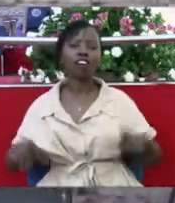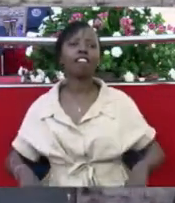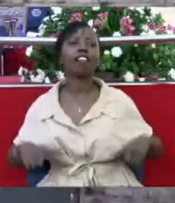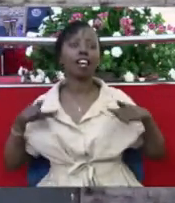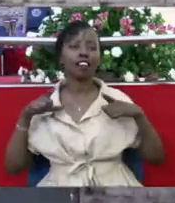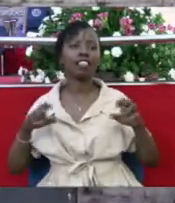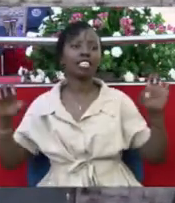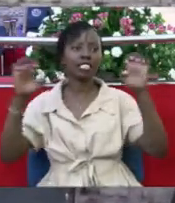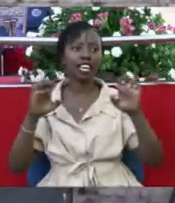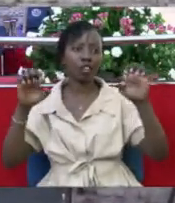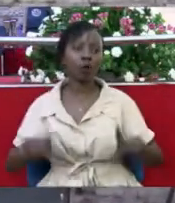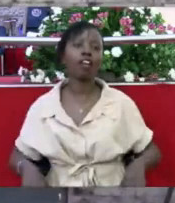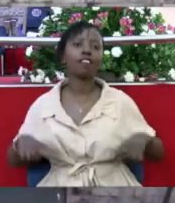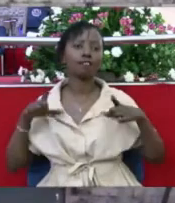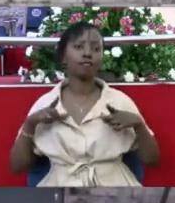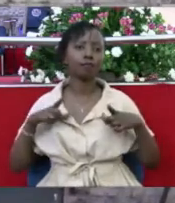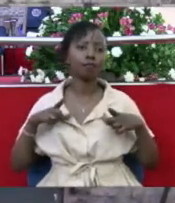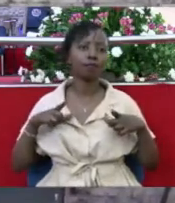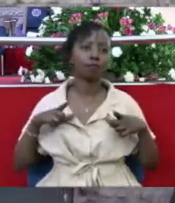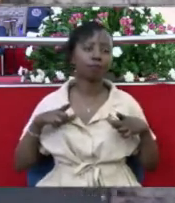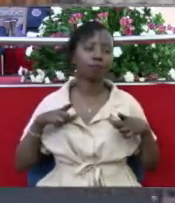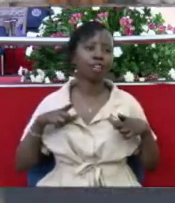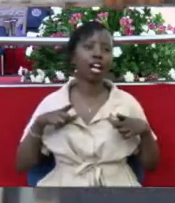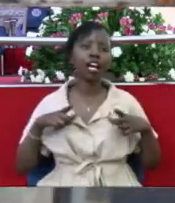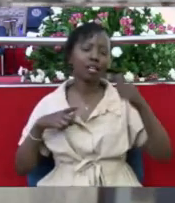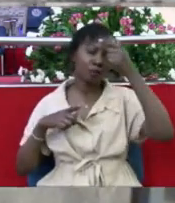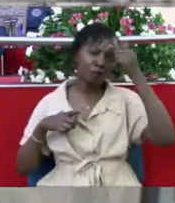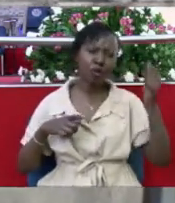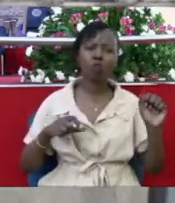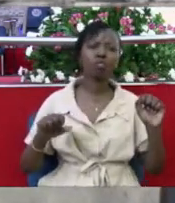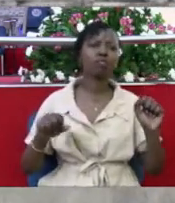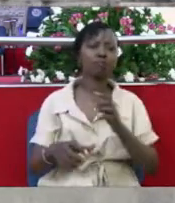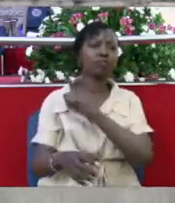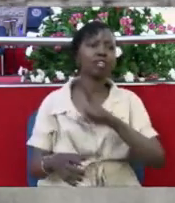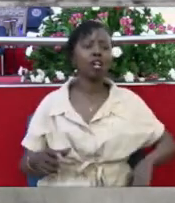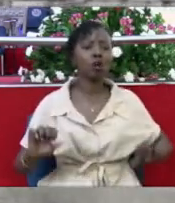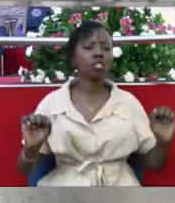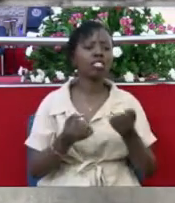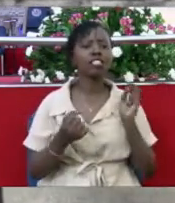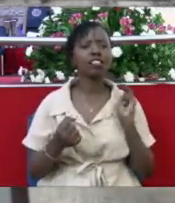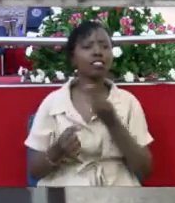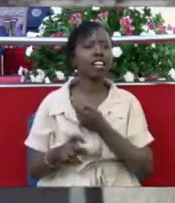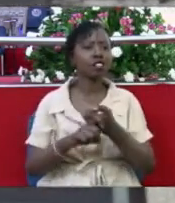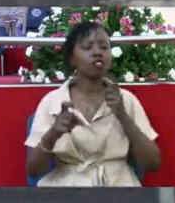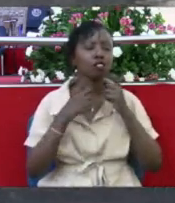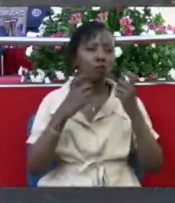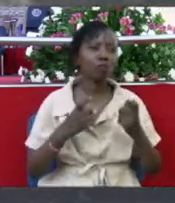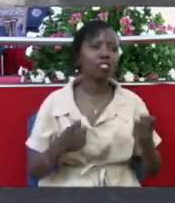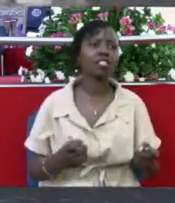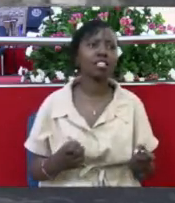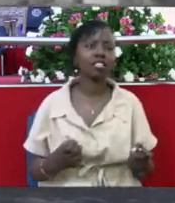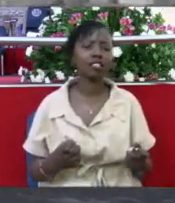kuishi utele maisha. And because the Lord saved you out of sin. Na kwa sababu Mungu kakuokoa kutoka kwa dhambi. And because the Lord is